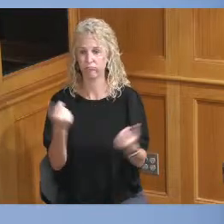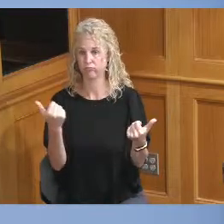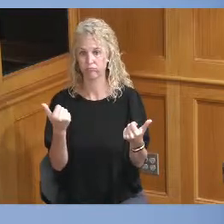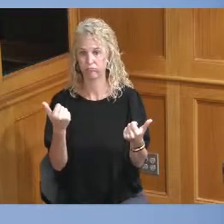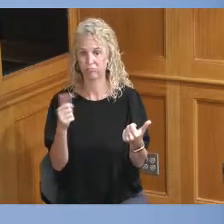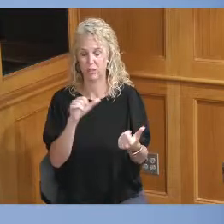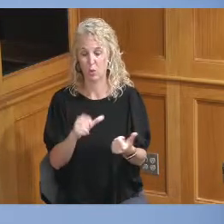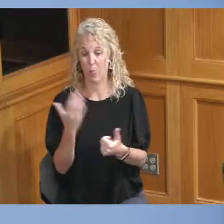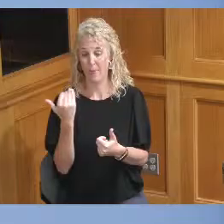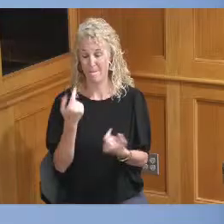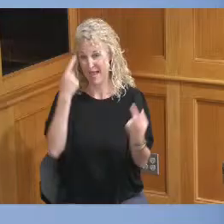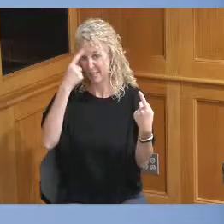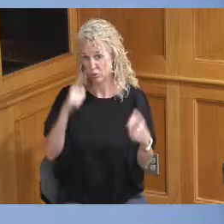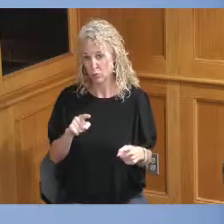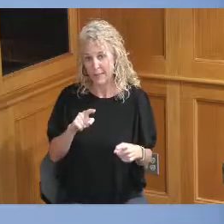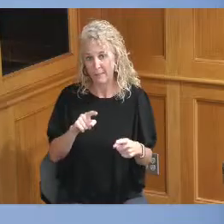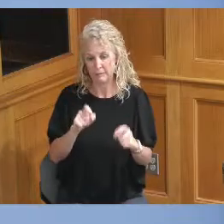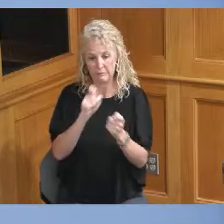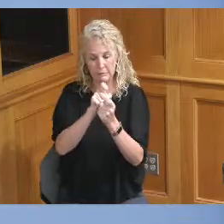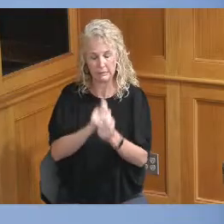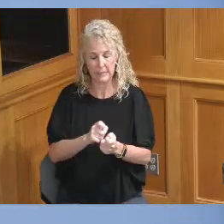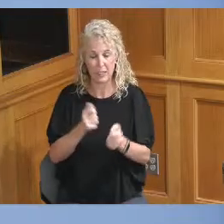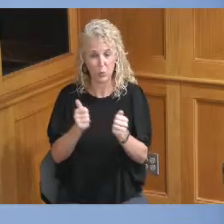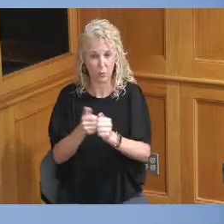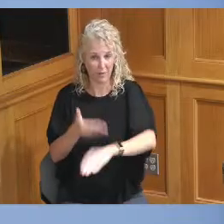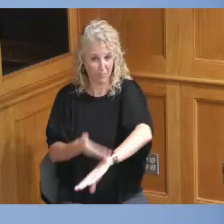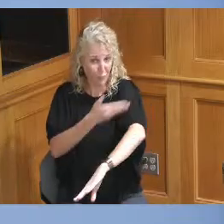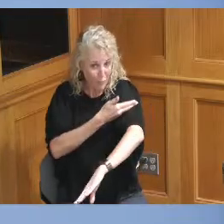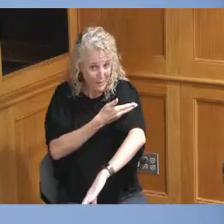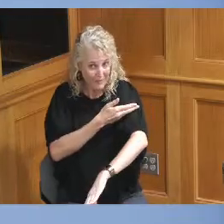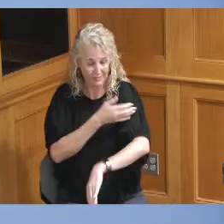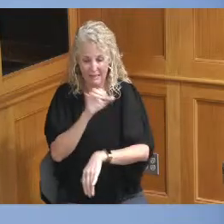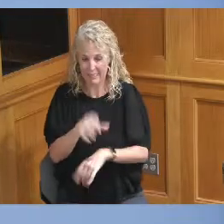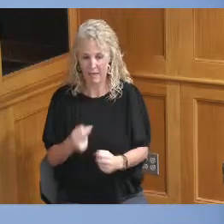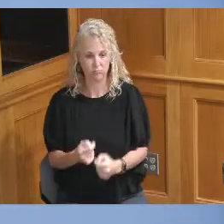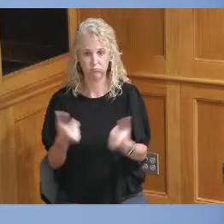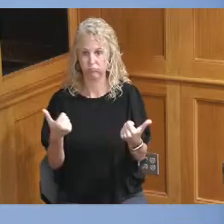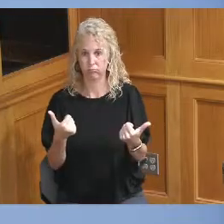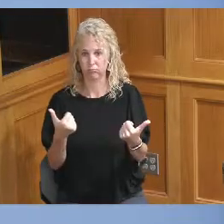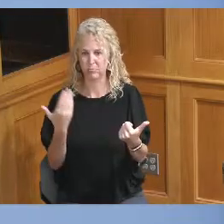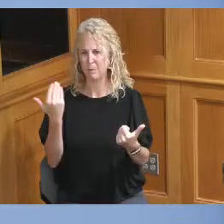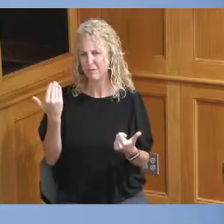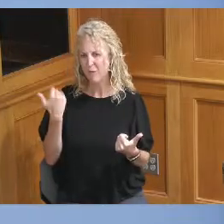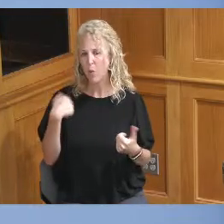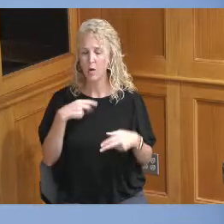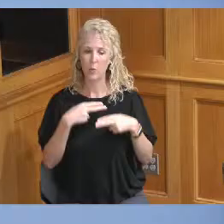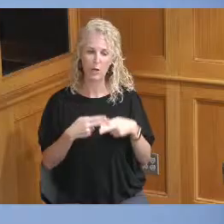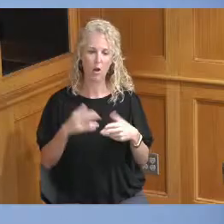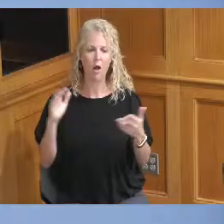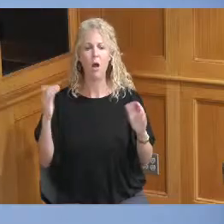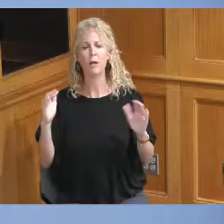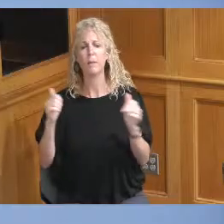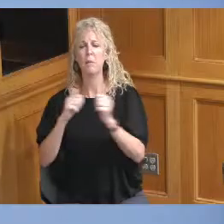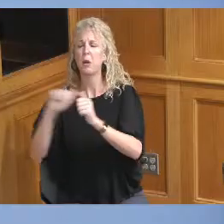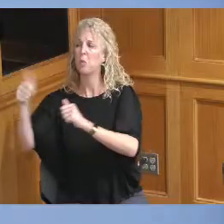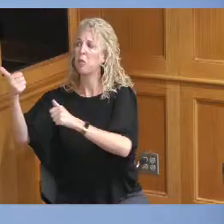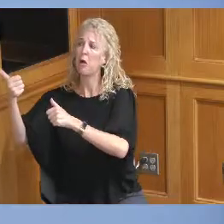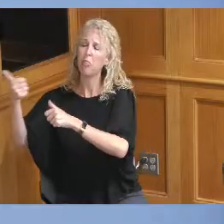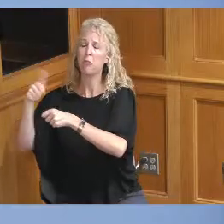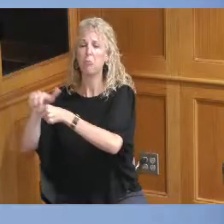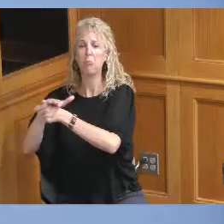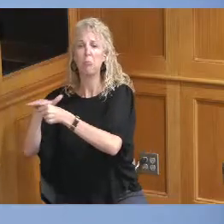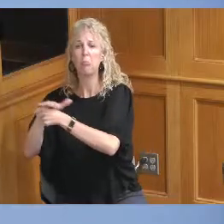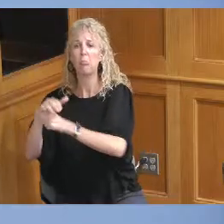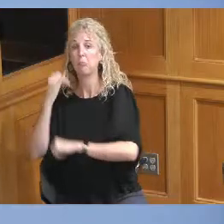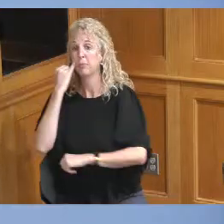current lease. It was a provision that really allowed for kind of a comparison of what was going on in other markets, and if something was going on someplace